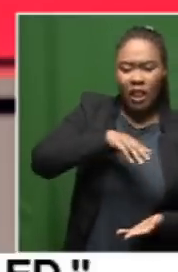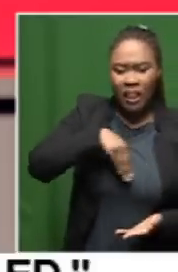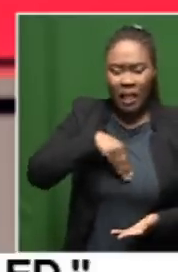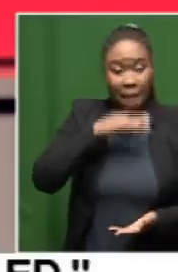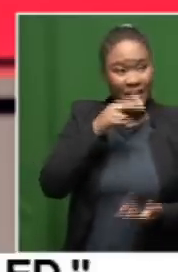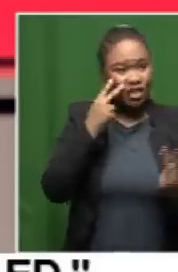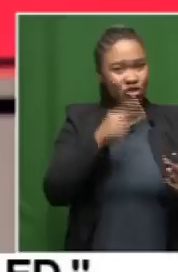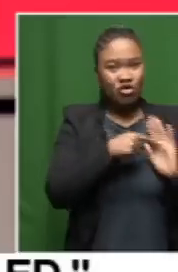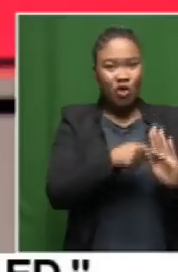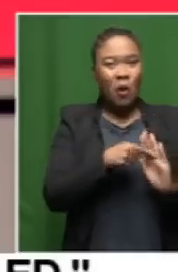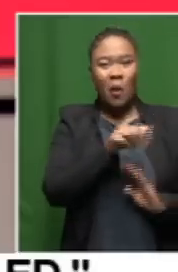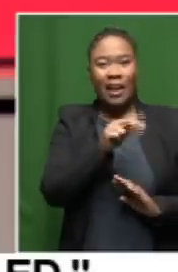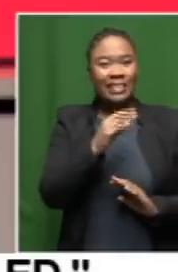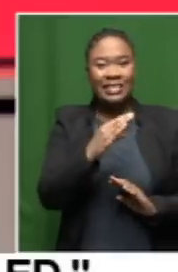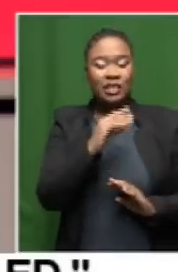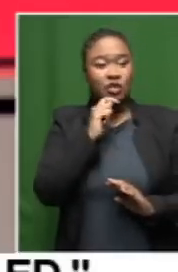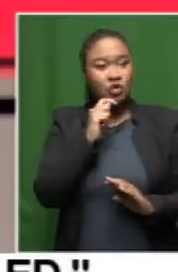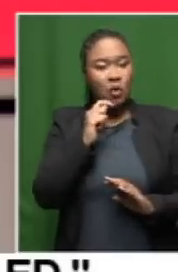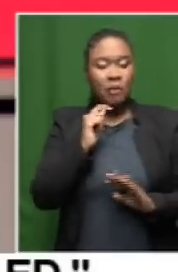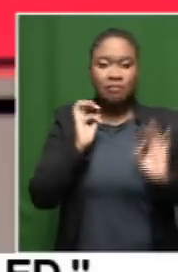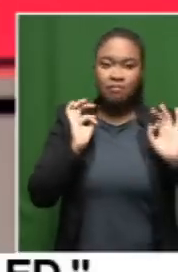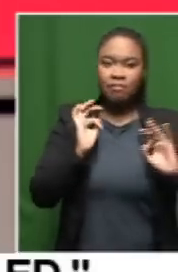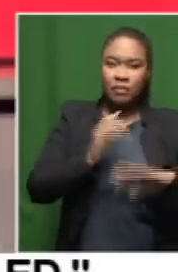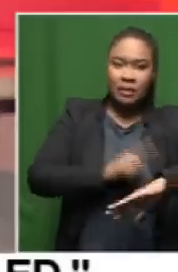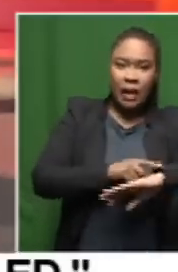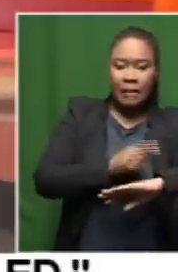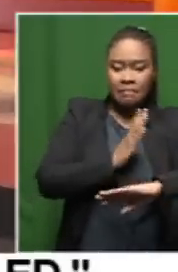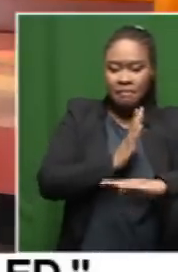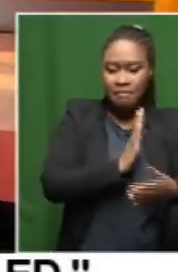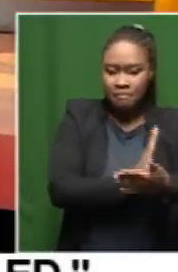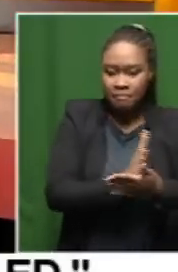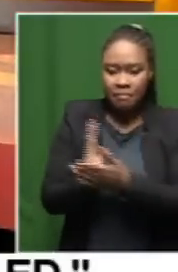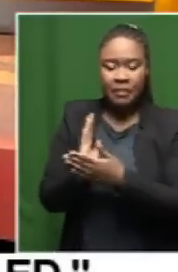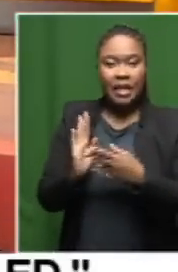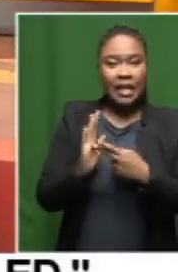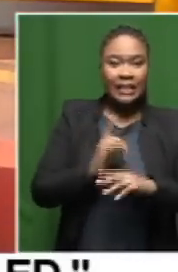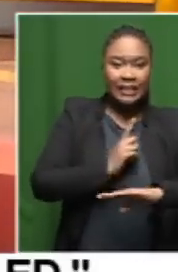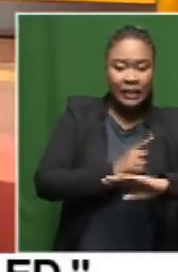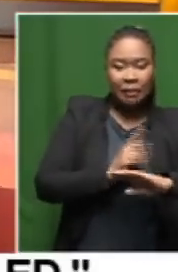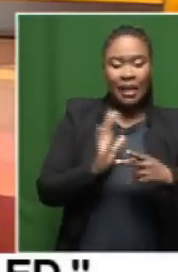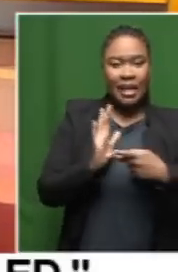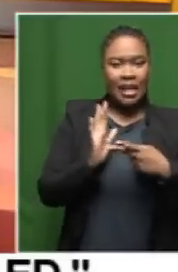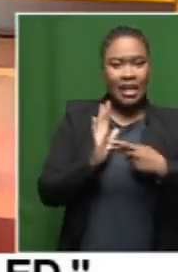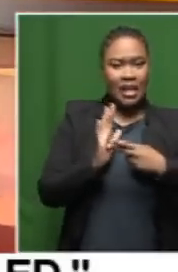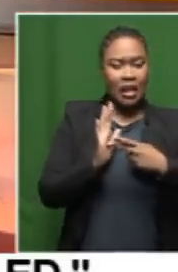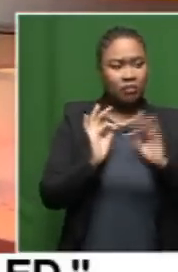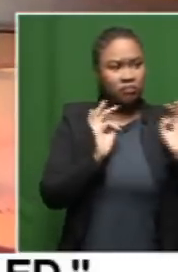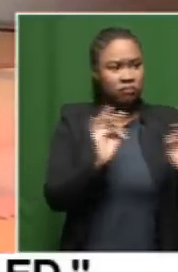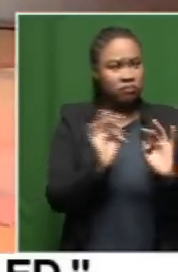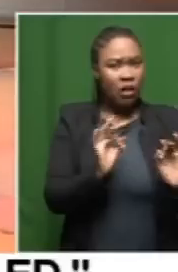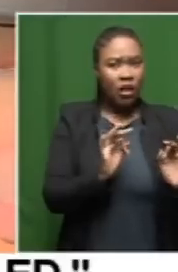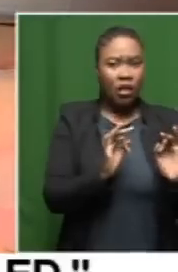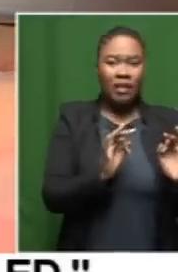in terms of unity. And when we are divided, we'll not be able to carry out this mandate. That is why Congress has said the people